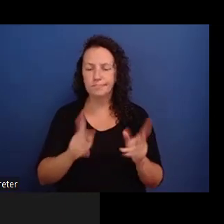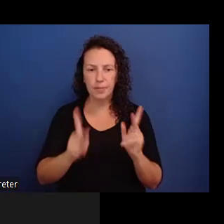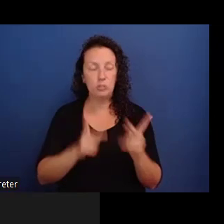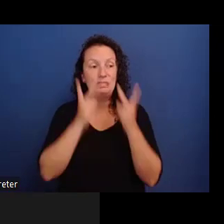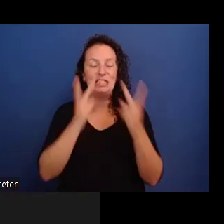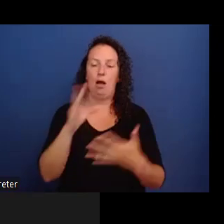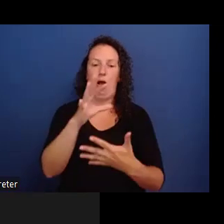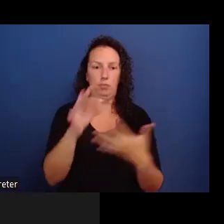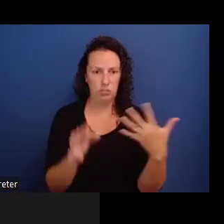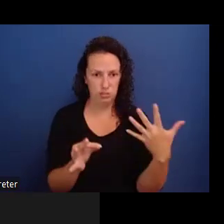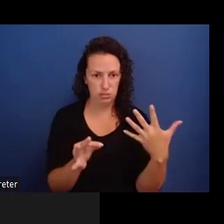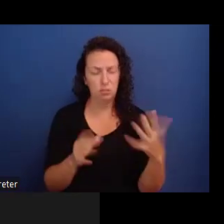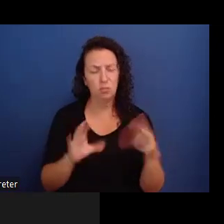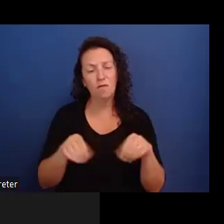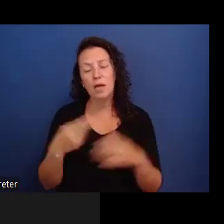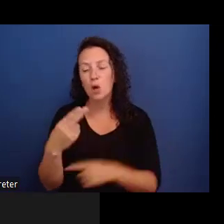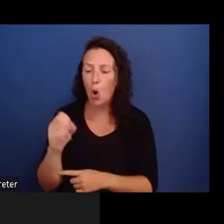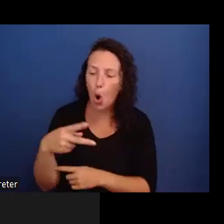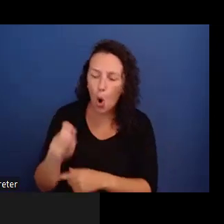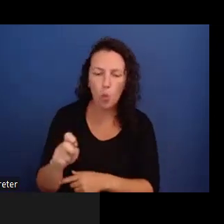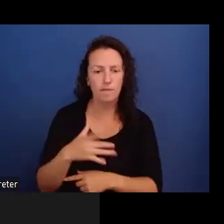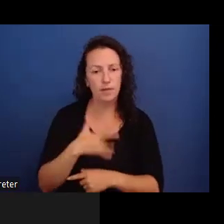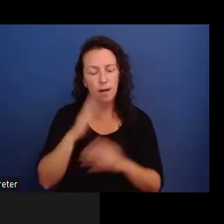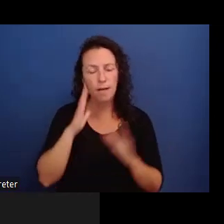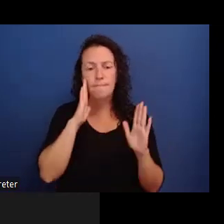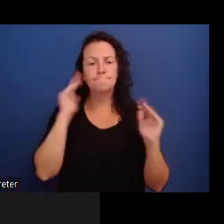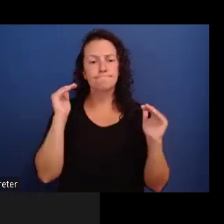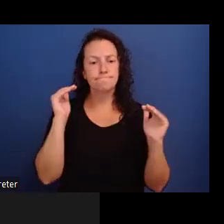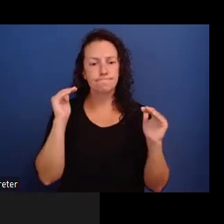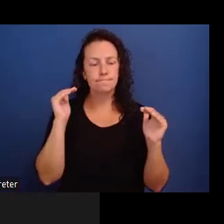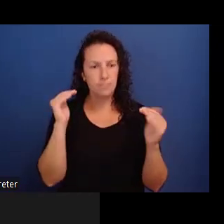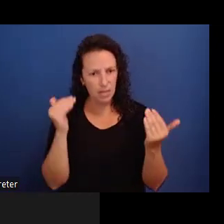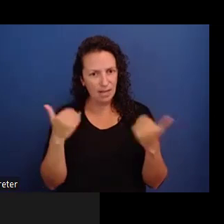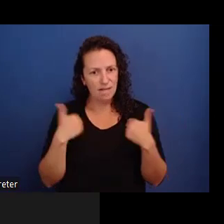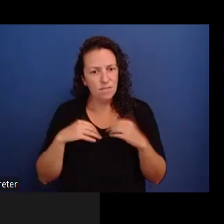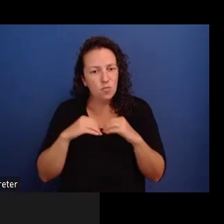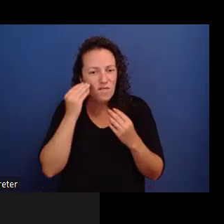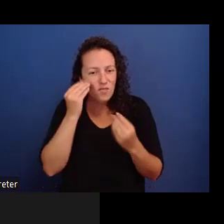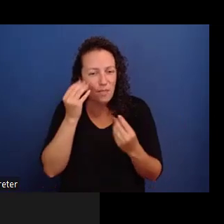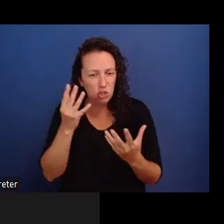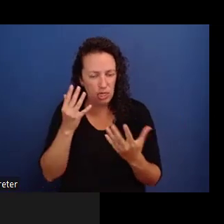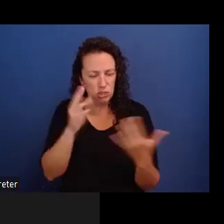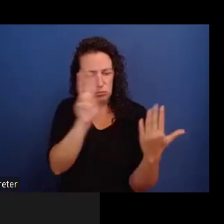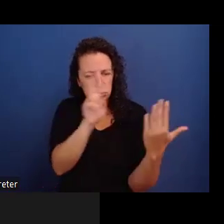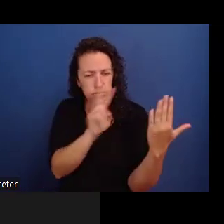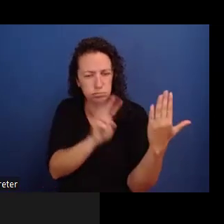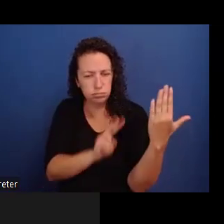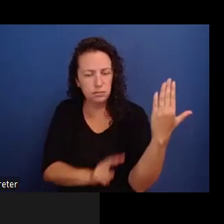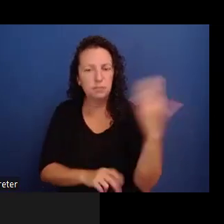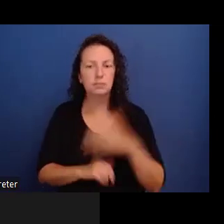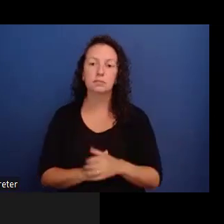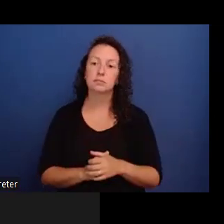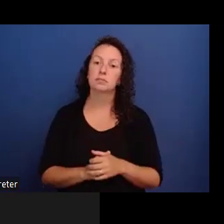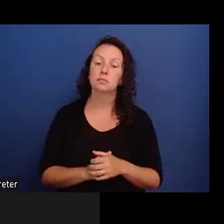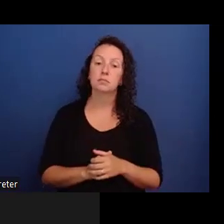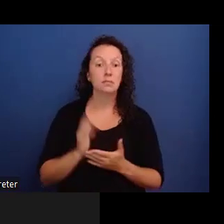have hope, and to gain information. So that's what we're using. And a lot of people get real excited about,